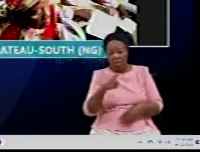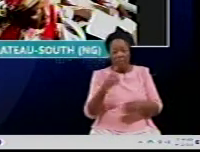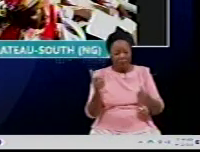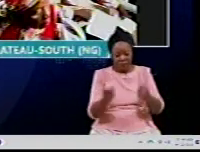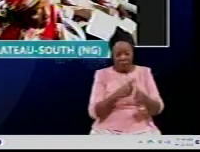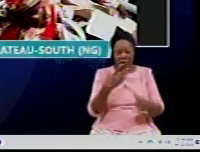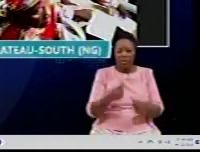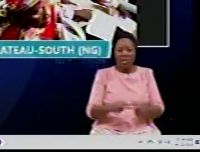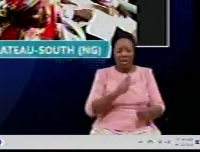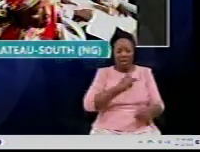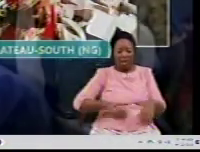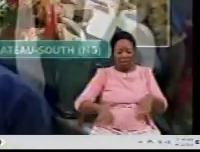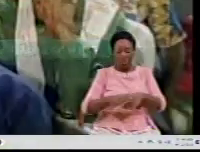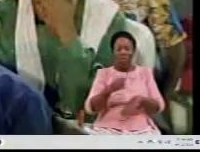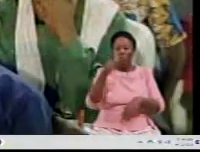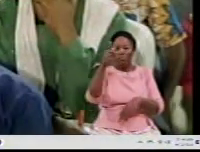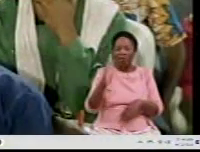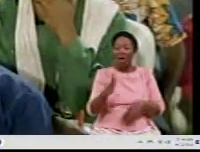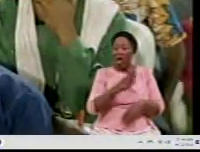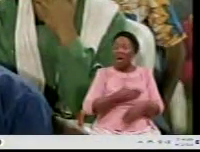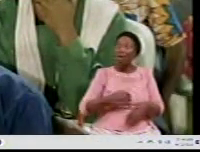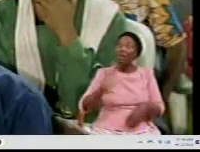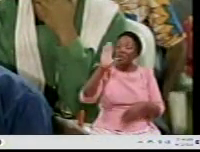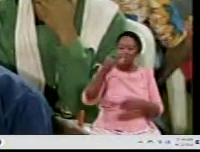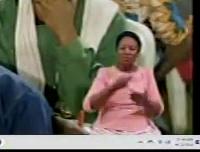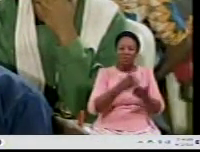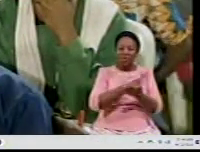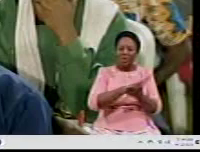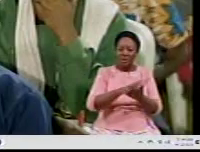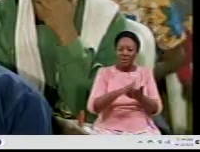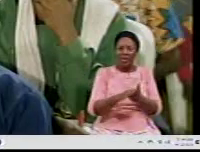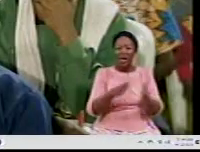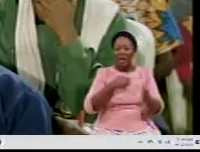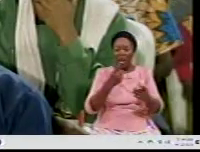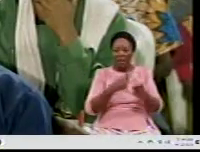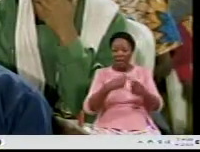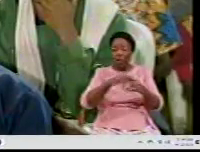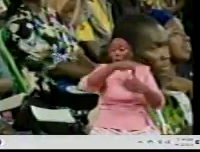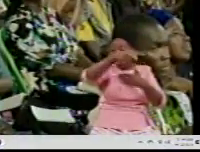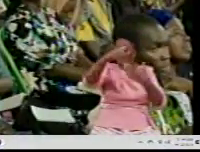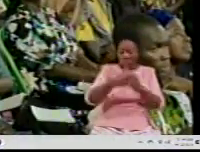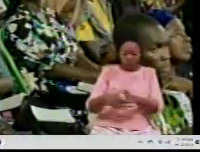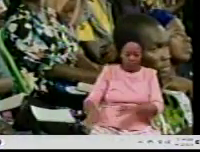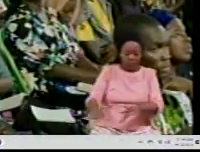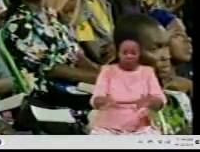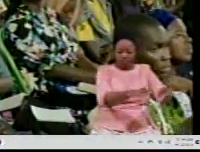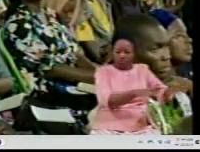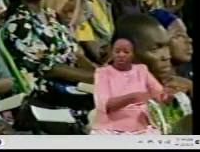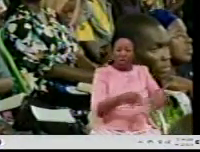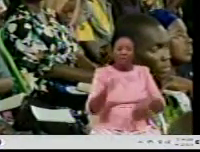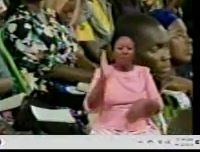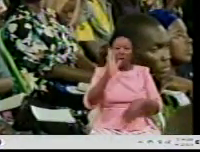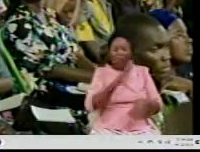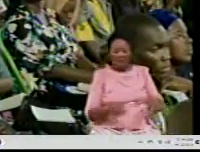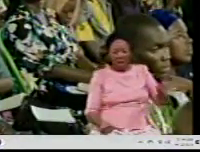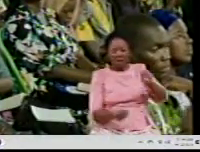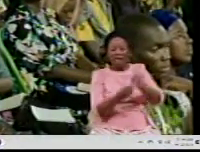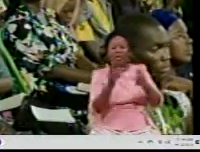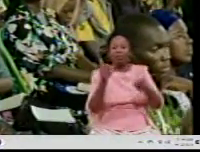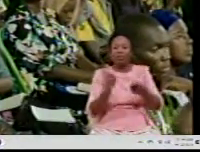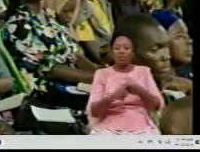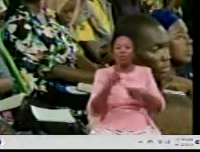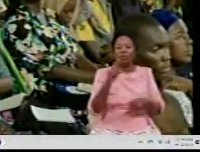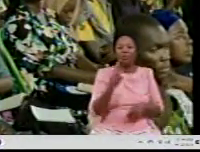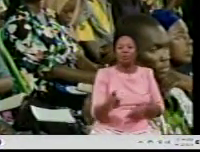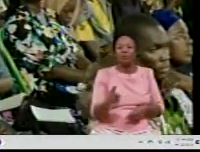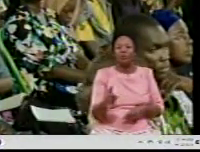kingdom of God and his righteousness, and then all these other things will be added unto you.